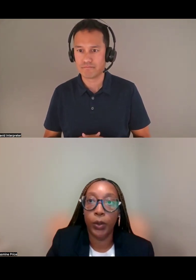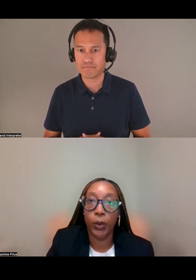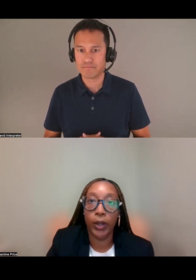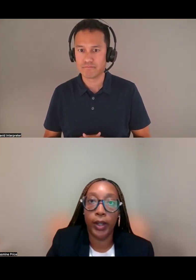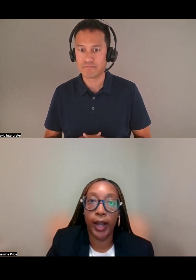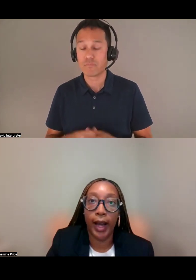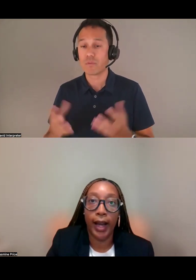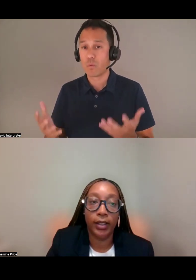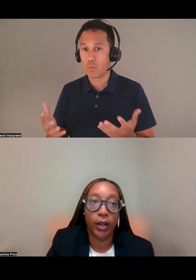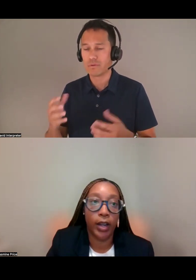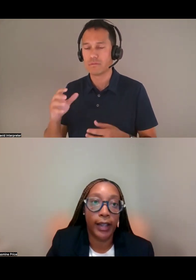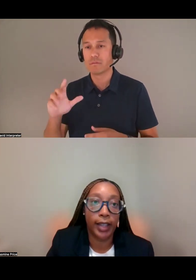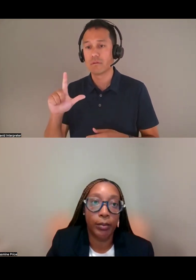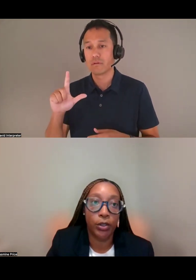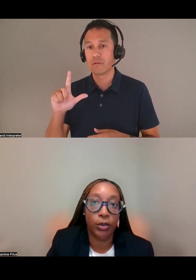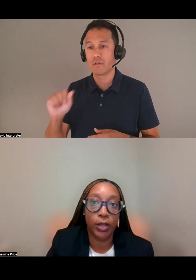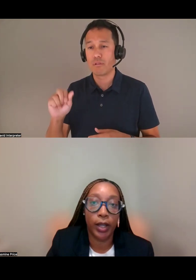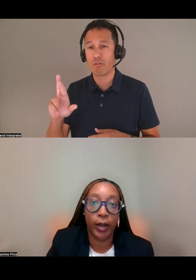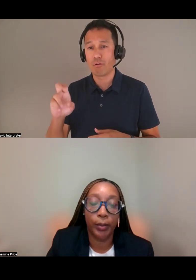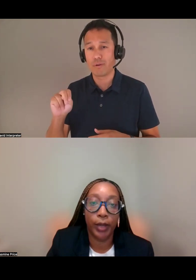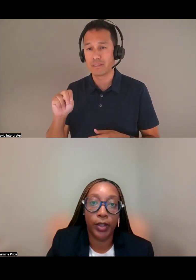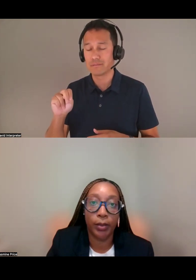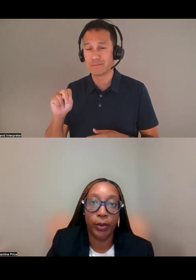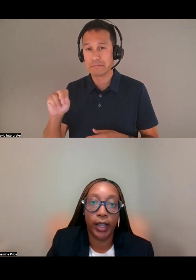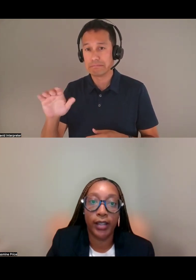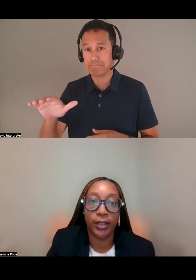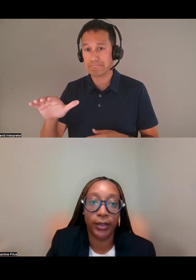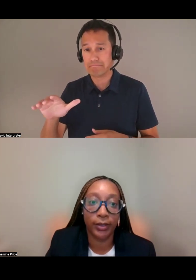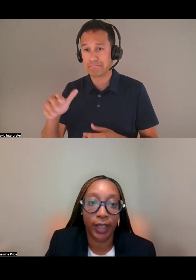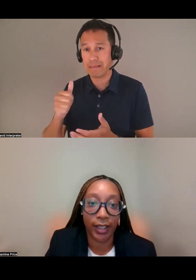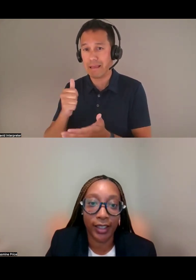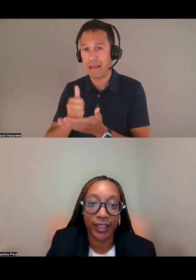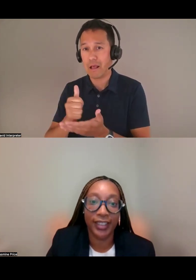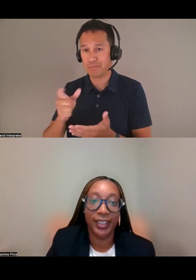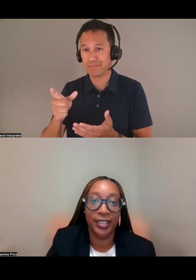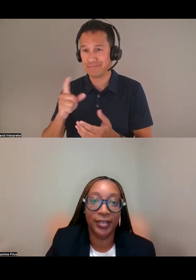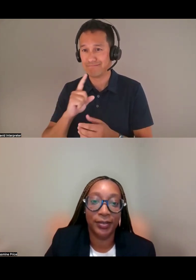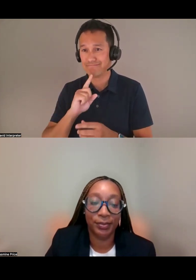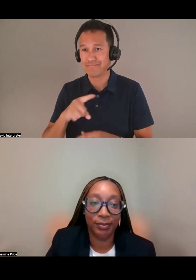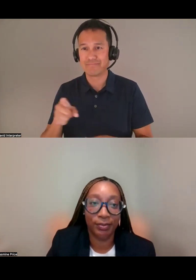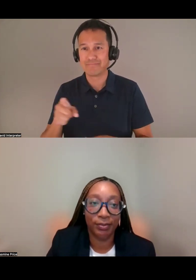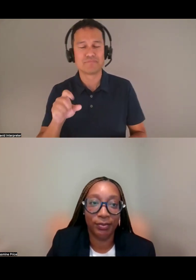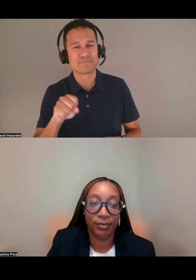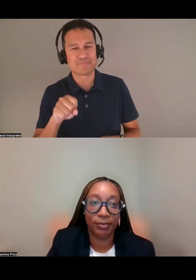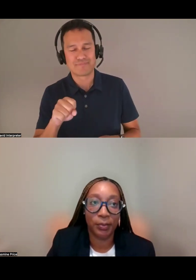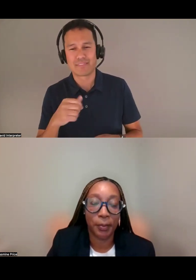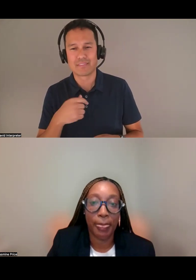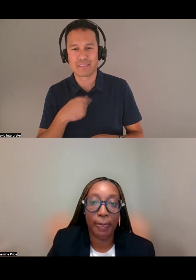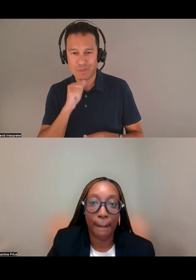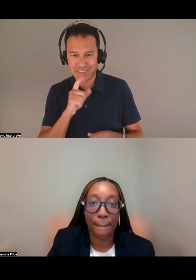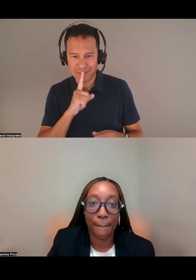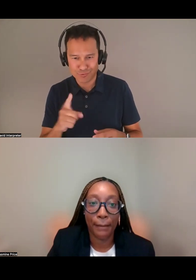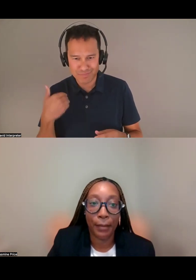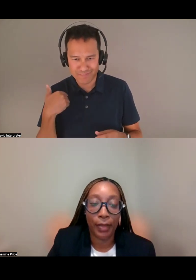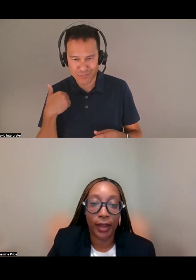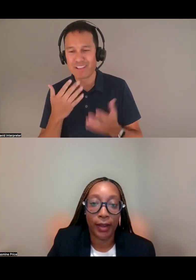Oh, Lauren, I tapped you to help Yes. support that answer. Sorry. And I wasn't sure before, so thank you for